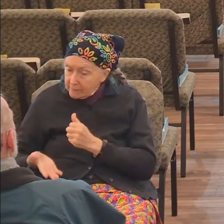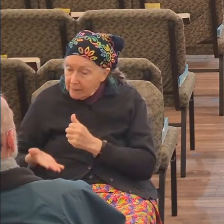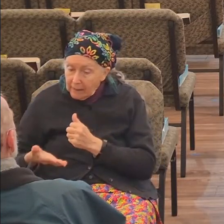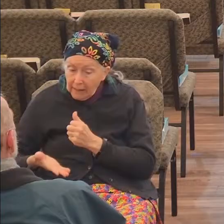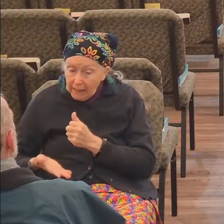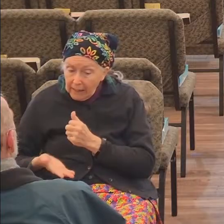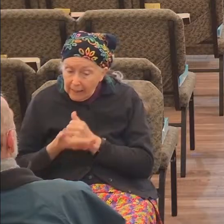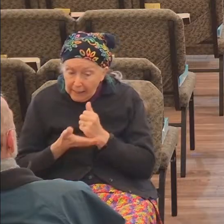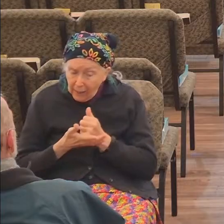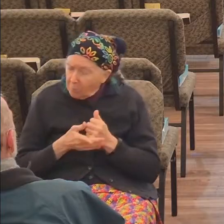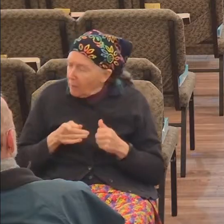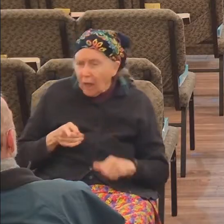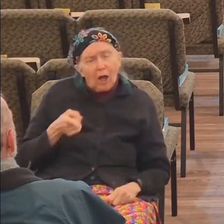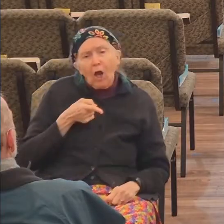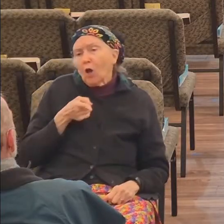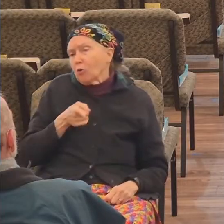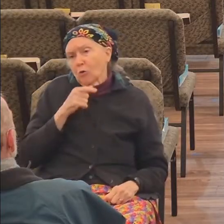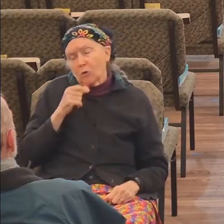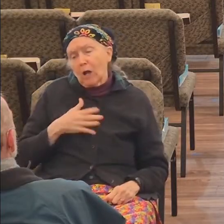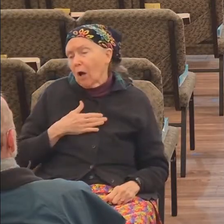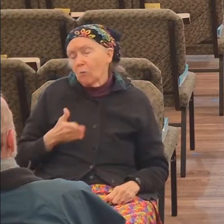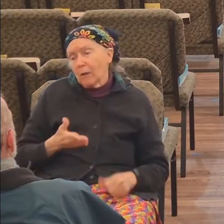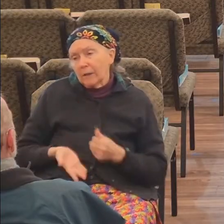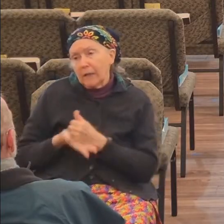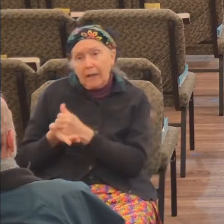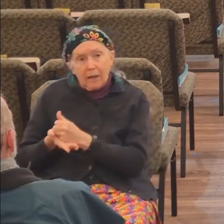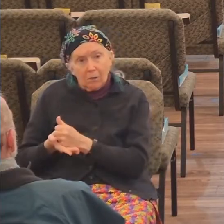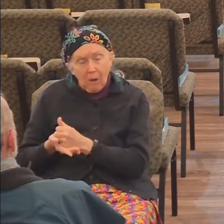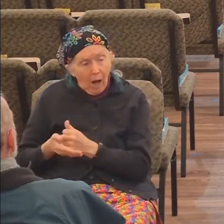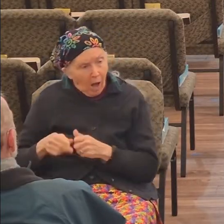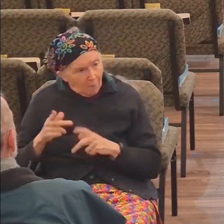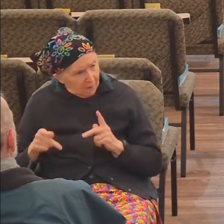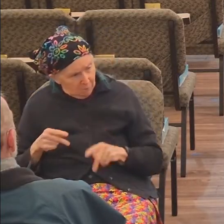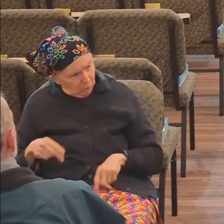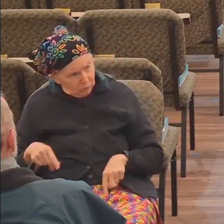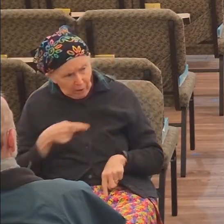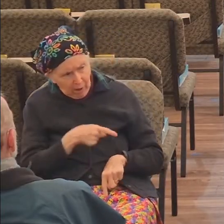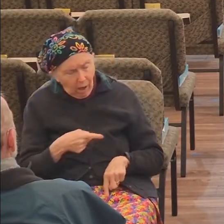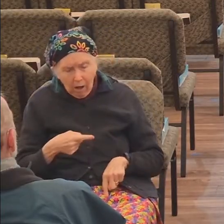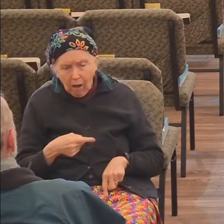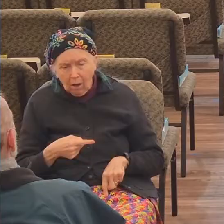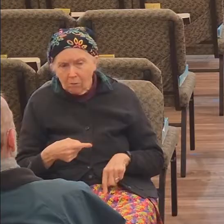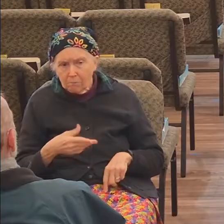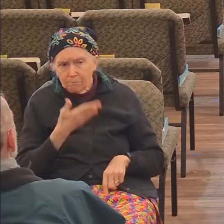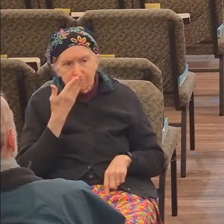be a black mark on you, and people would say, you can't trust this person. It would happen like that.